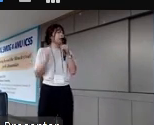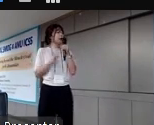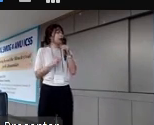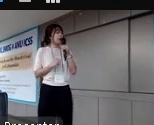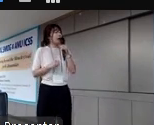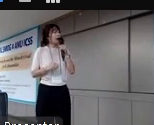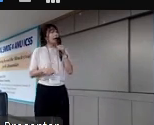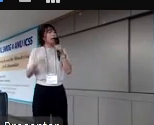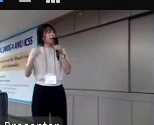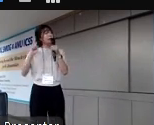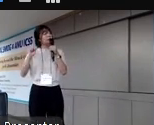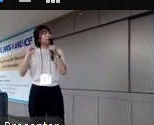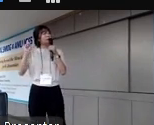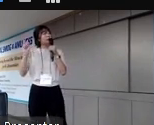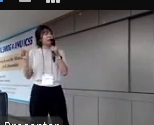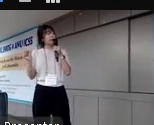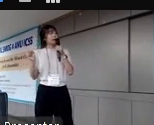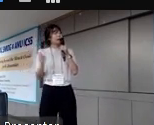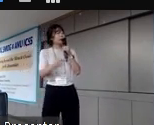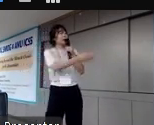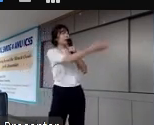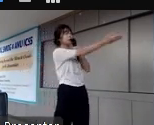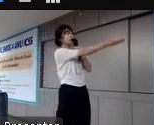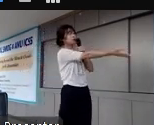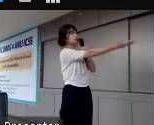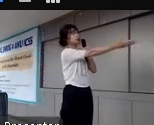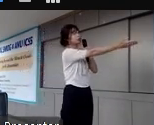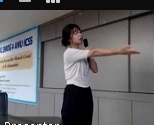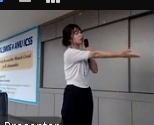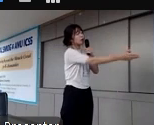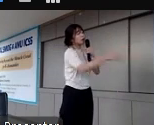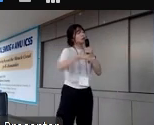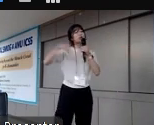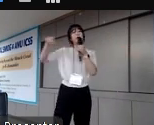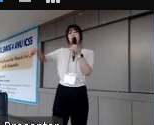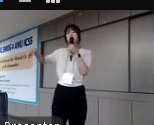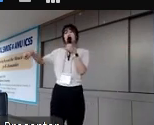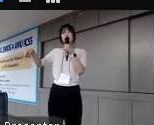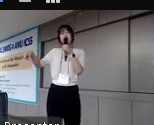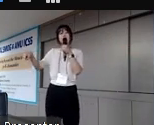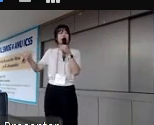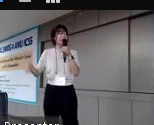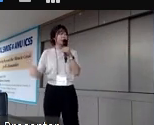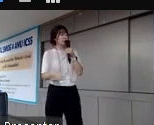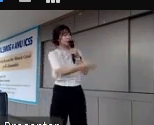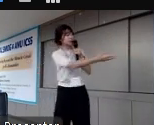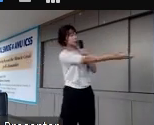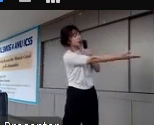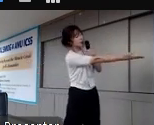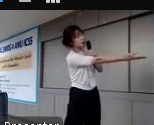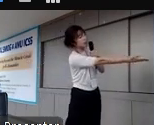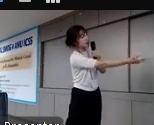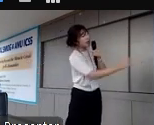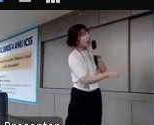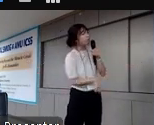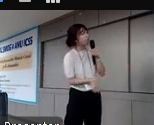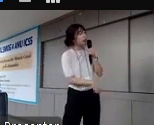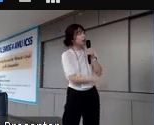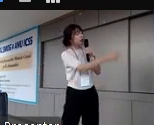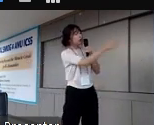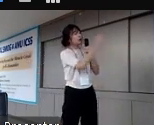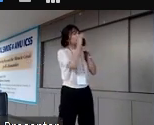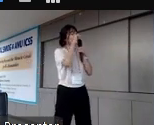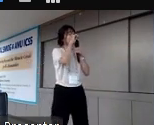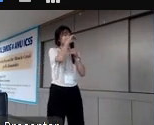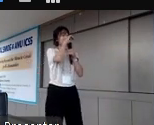locus. And the use of ix can be done in two positions. One is to a locus, as we already saw in 29.